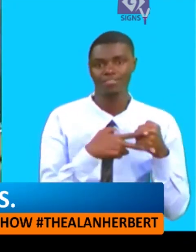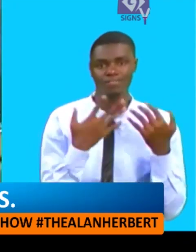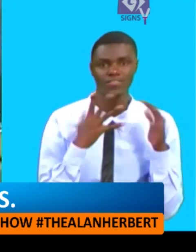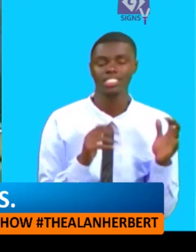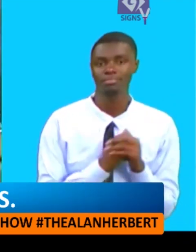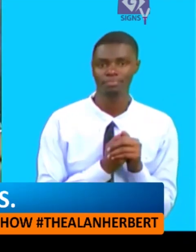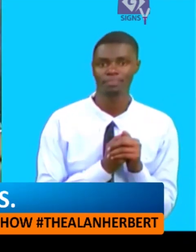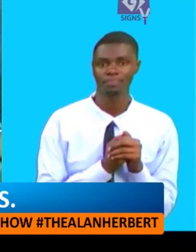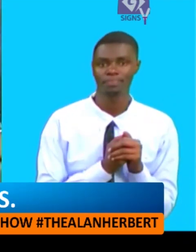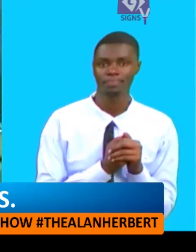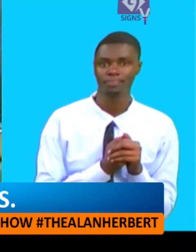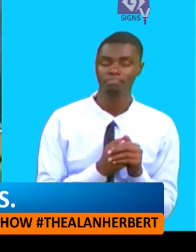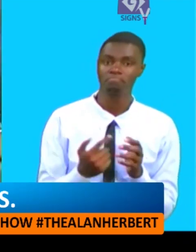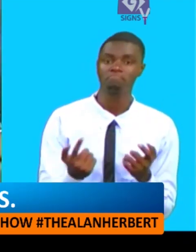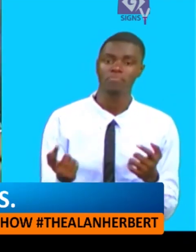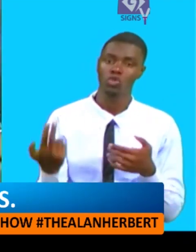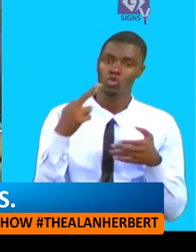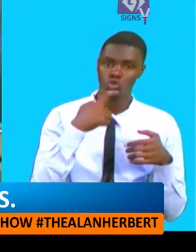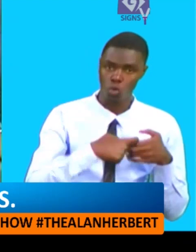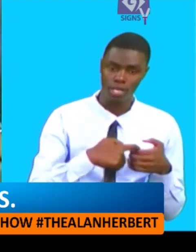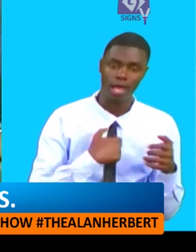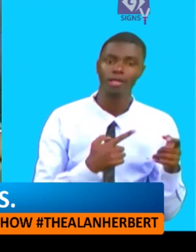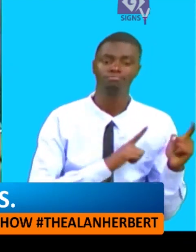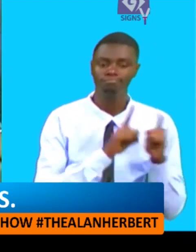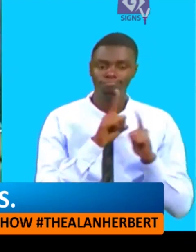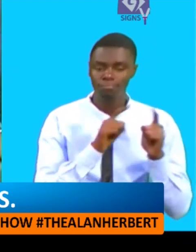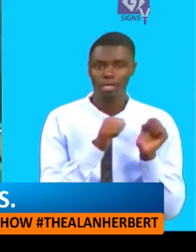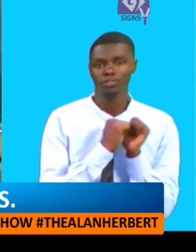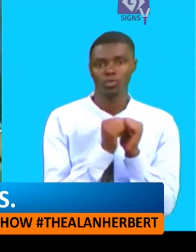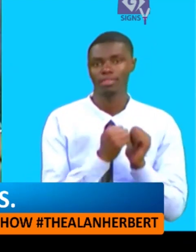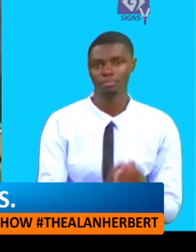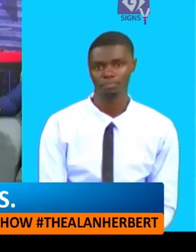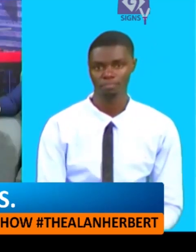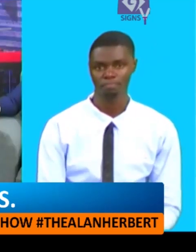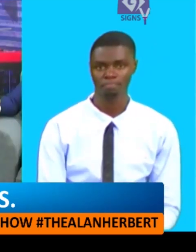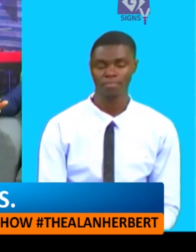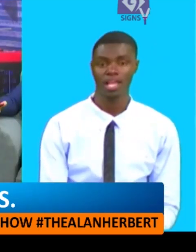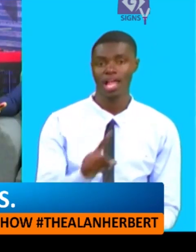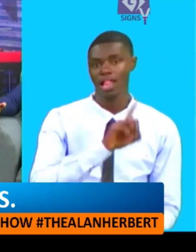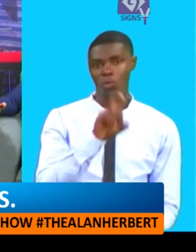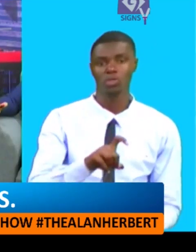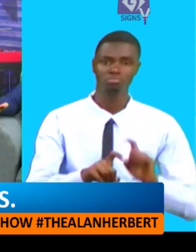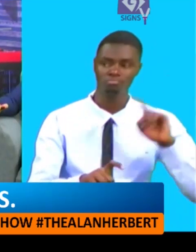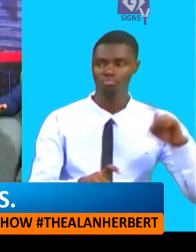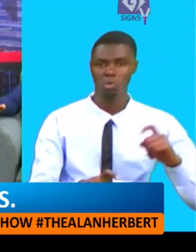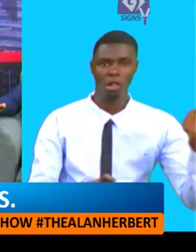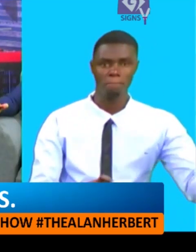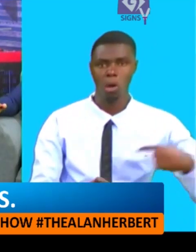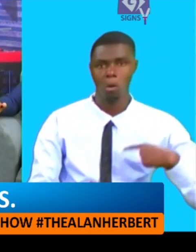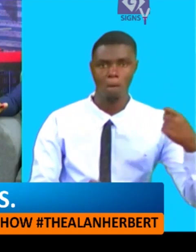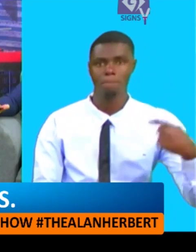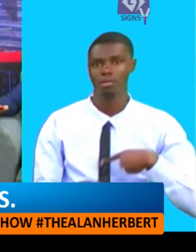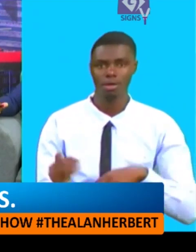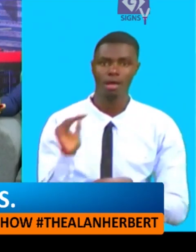benefits. So, yeah, come on board and we'll walk this journey together. All right. Besides the questions that